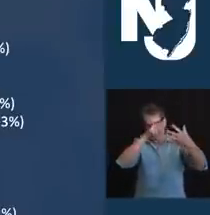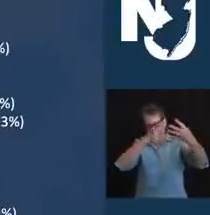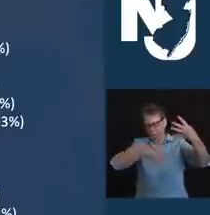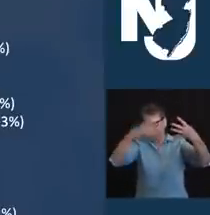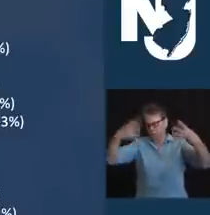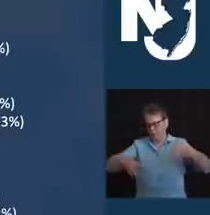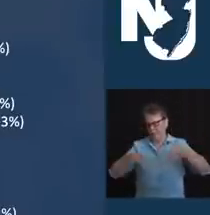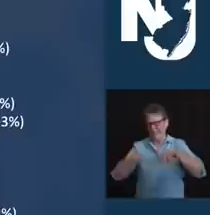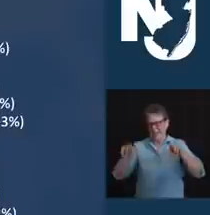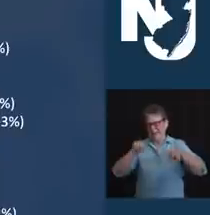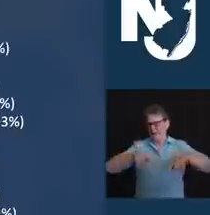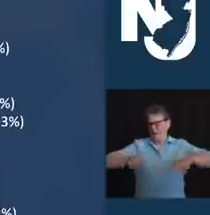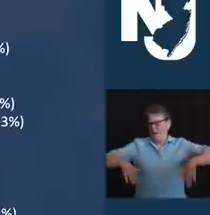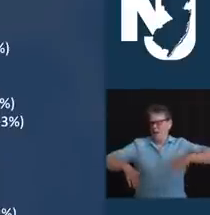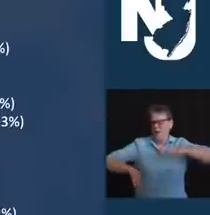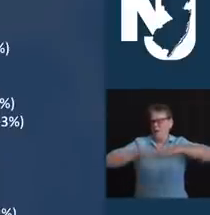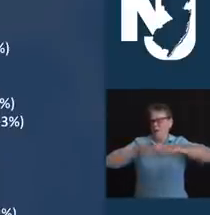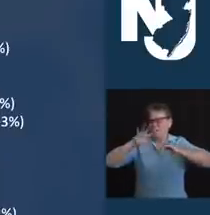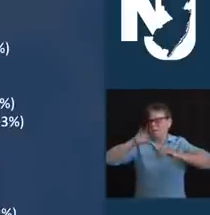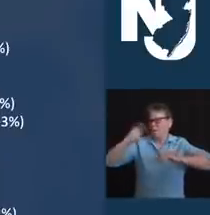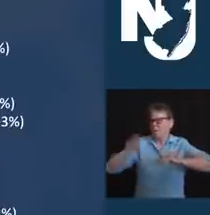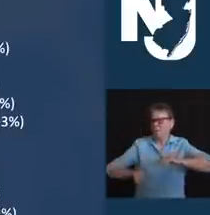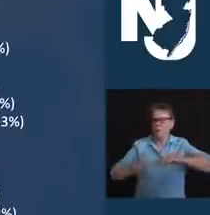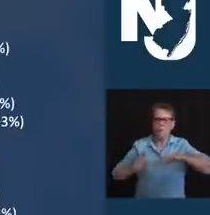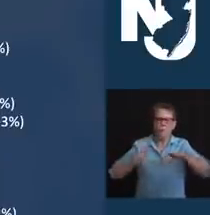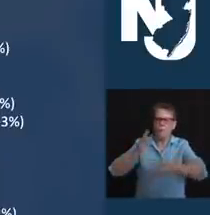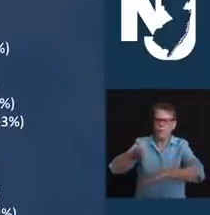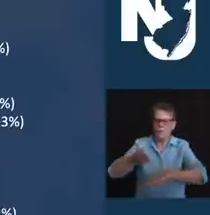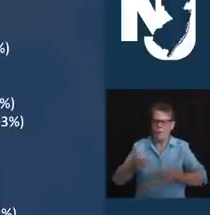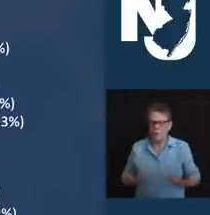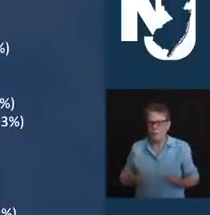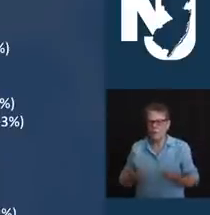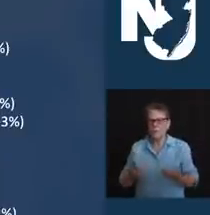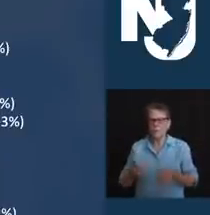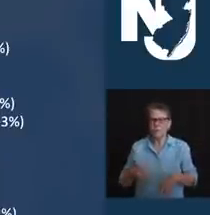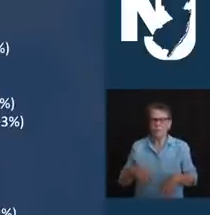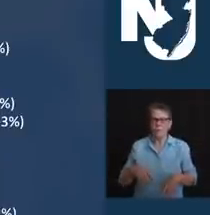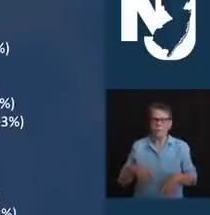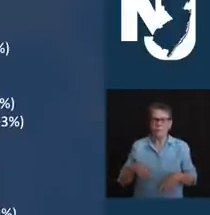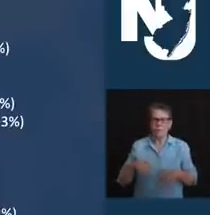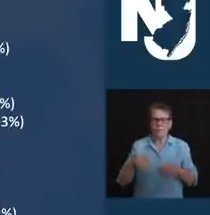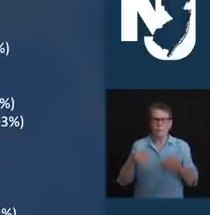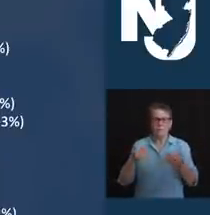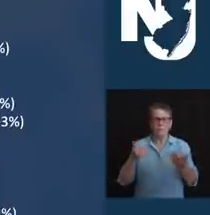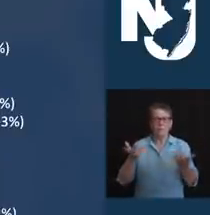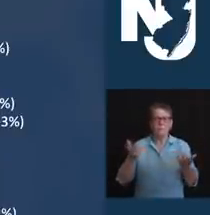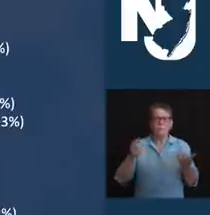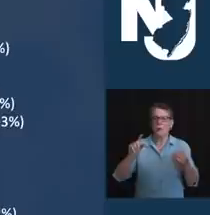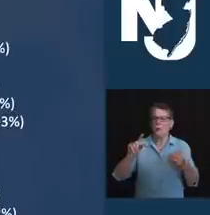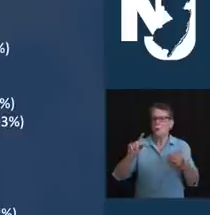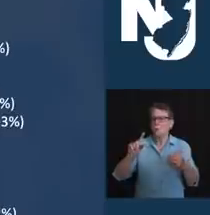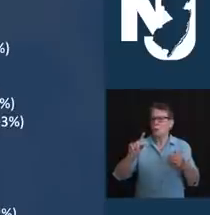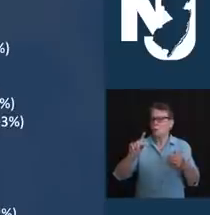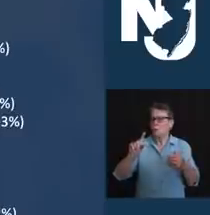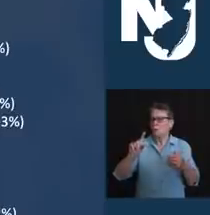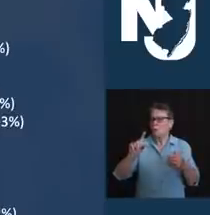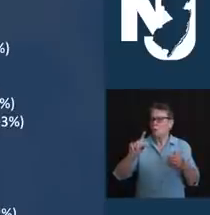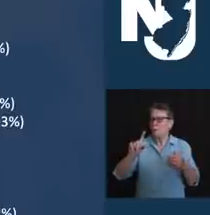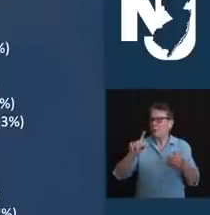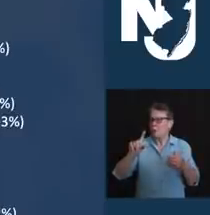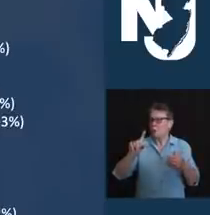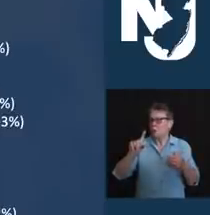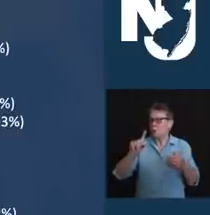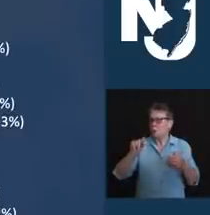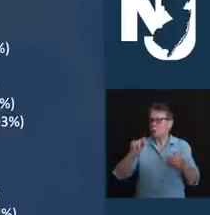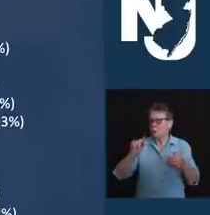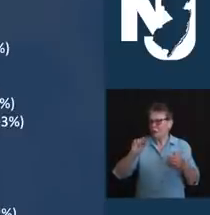dose. These 20 cities account for more than 10% of our state's population. More broadly, there are